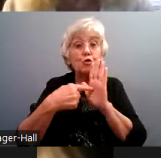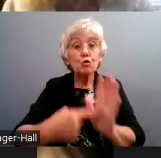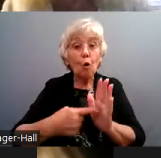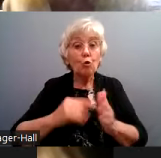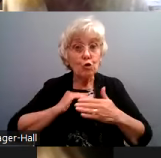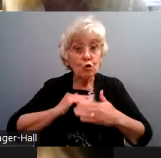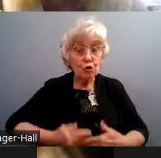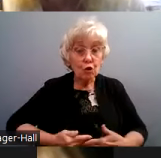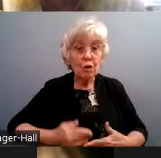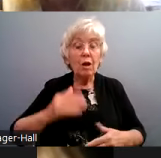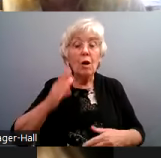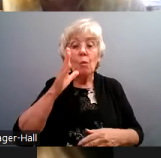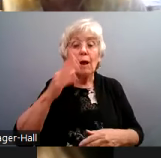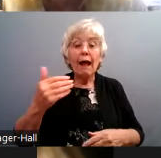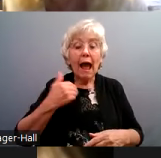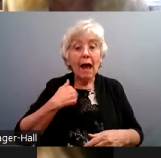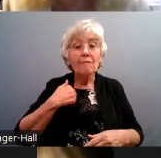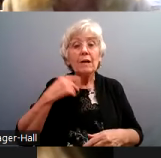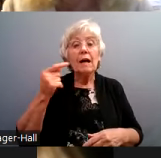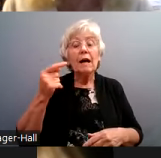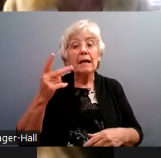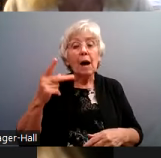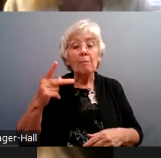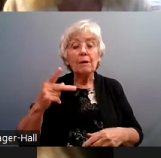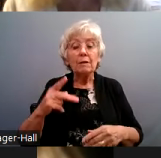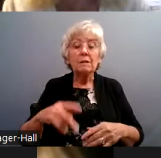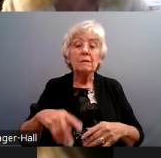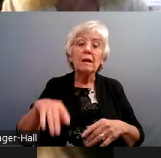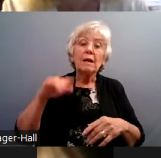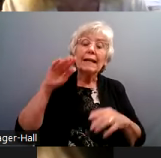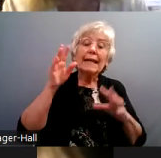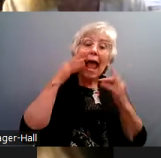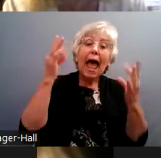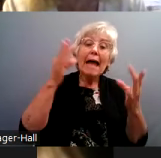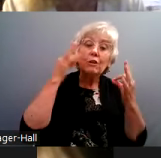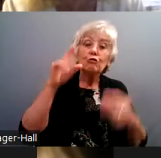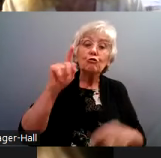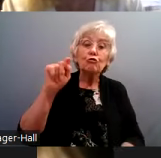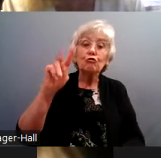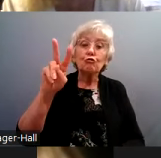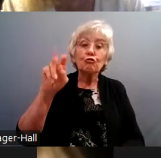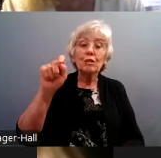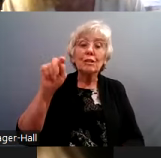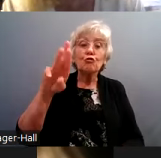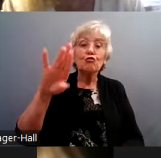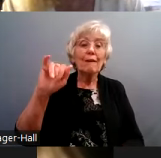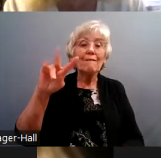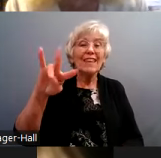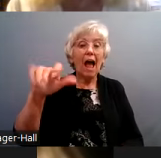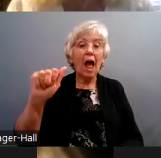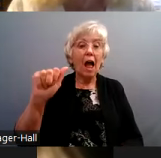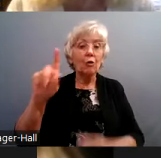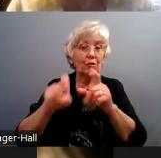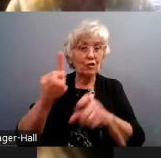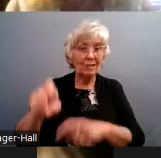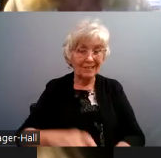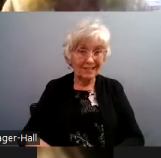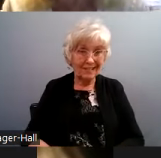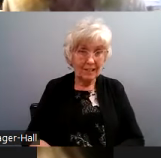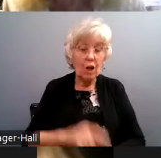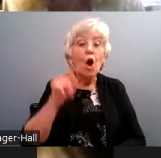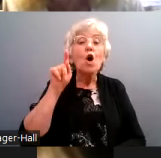to have cat trivia. We're going to have a couple of sessions of cat trivia as we go throughout the presentation. And you're going to use your